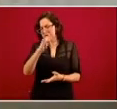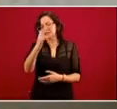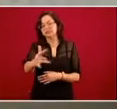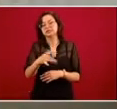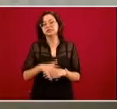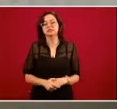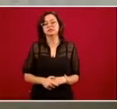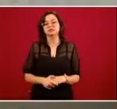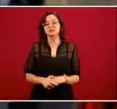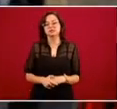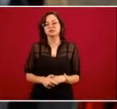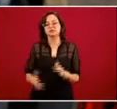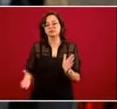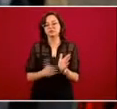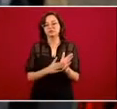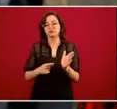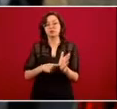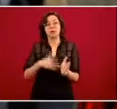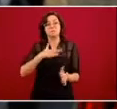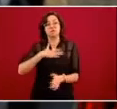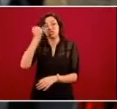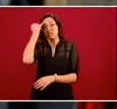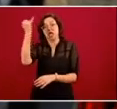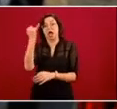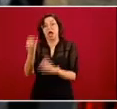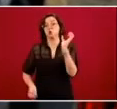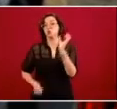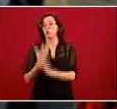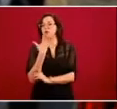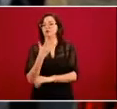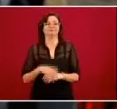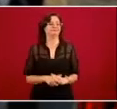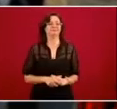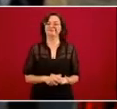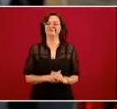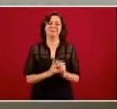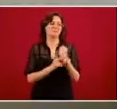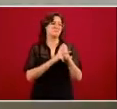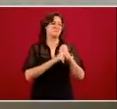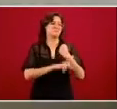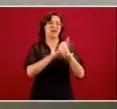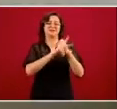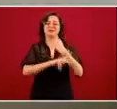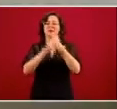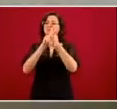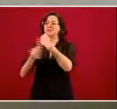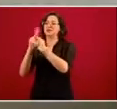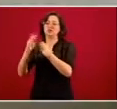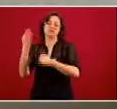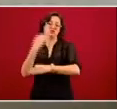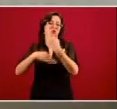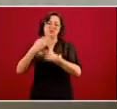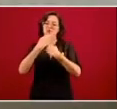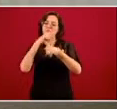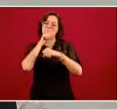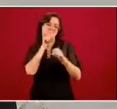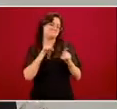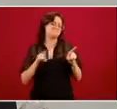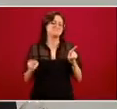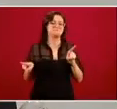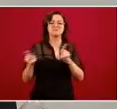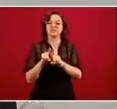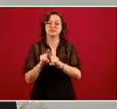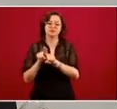project. And getting back to the first question, this document is nothing new.